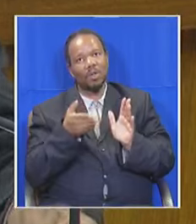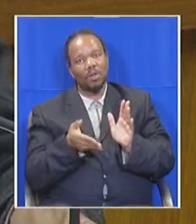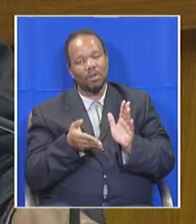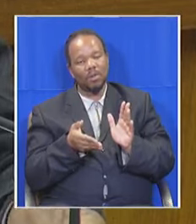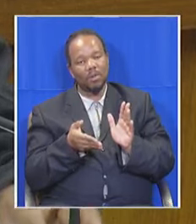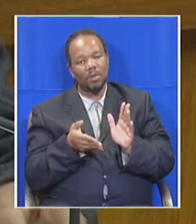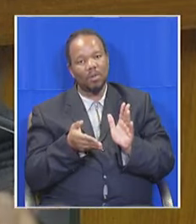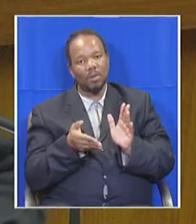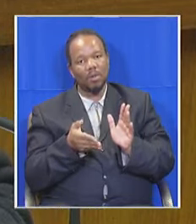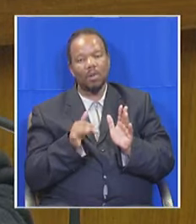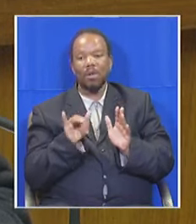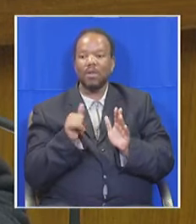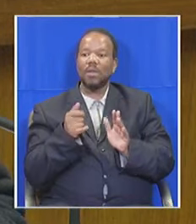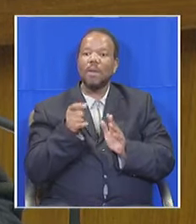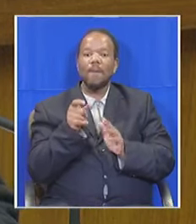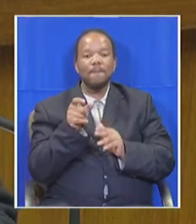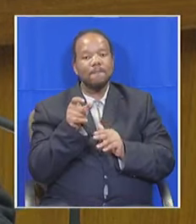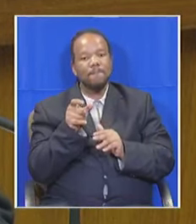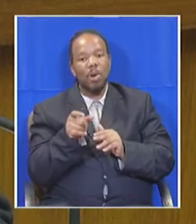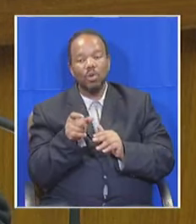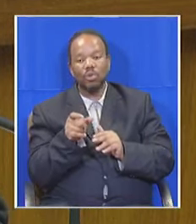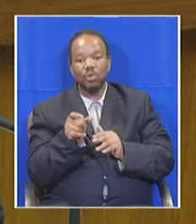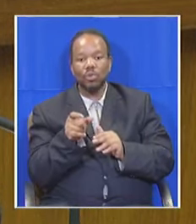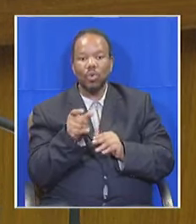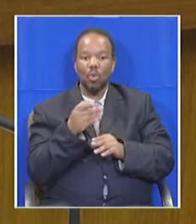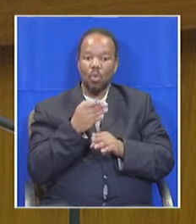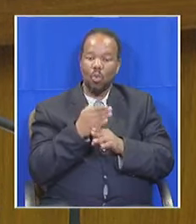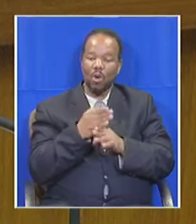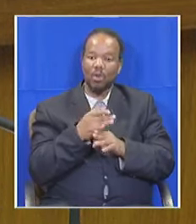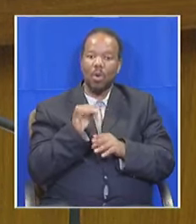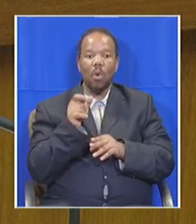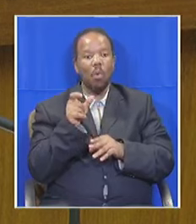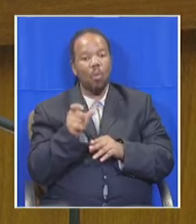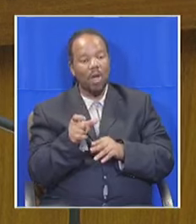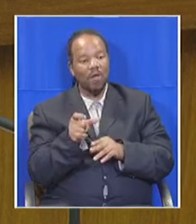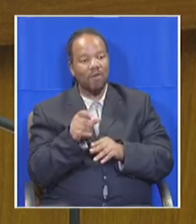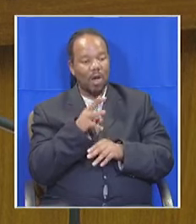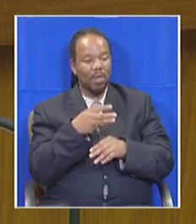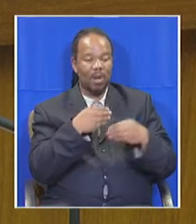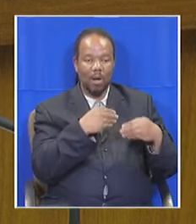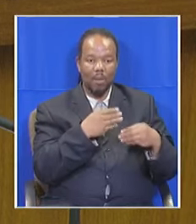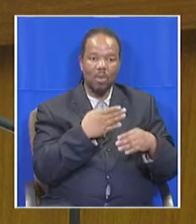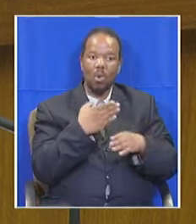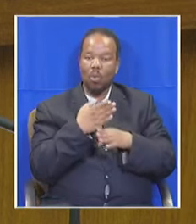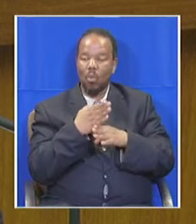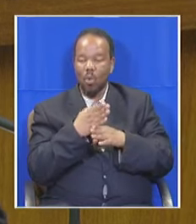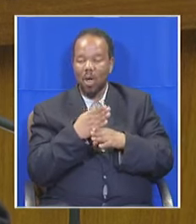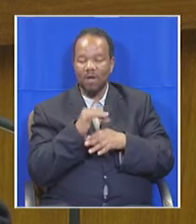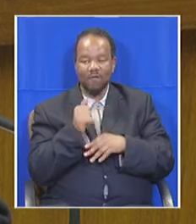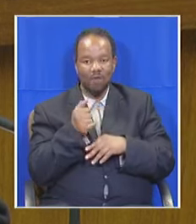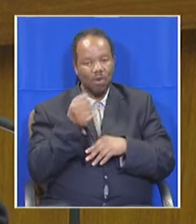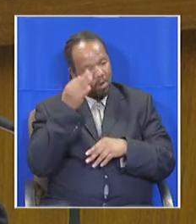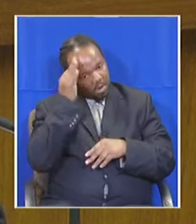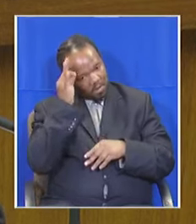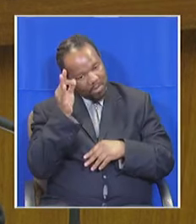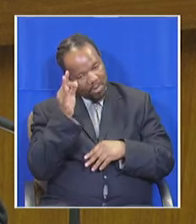a person who works or worked for another person or for the state, or B, any other person who